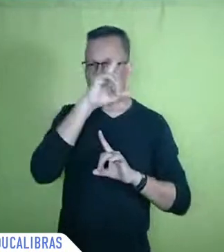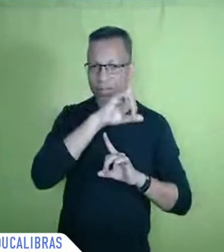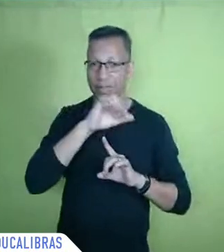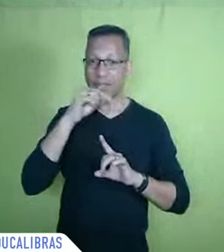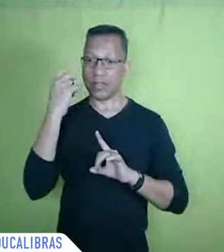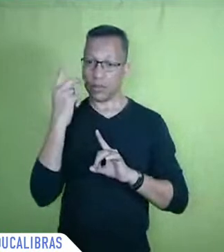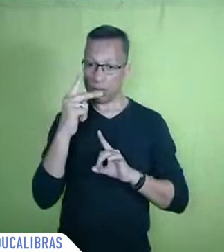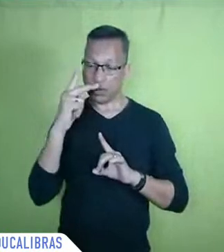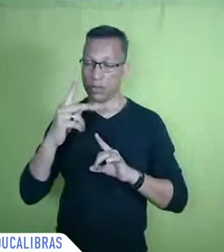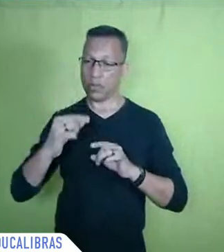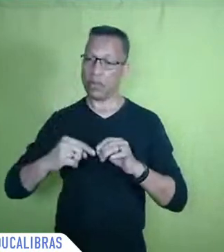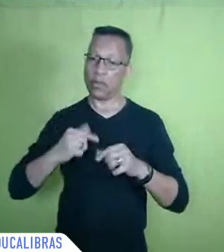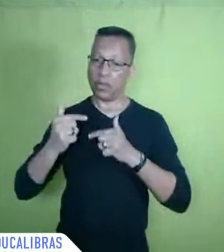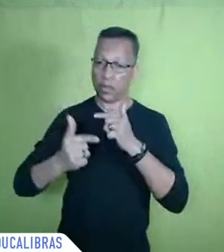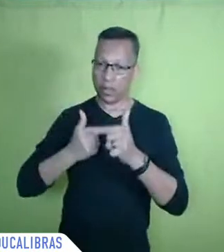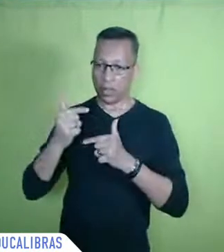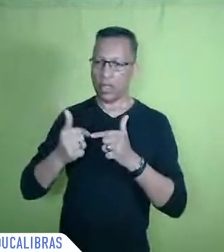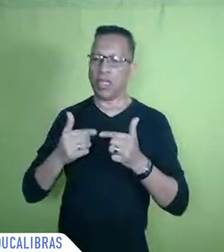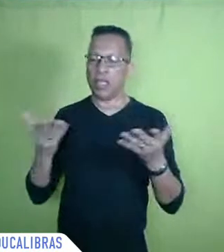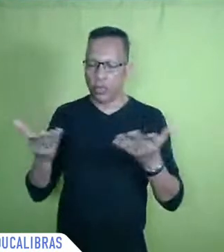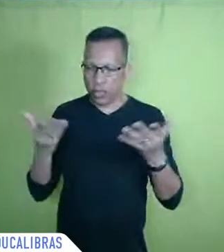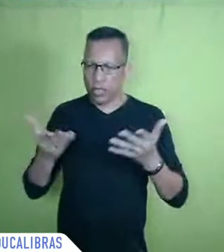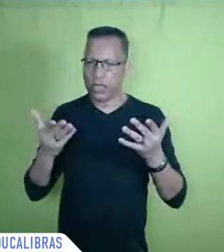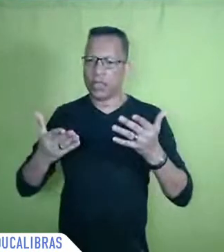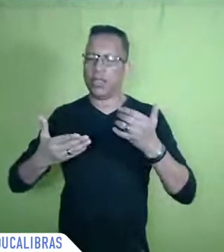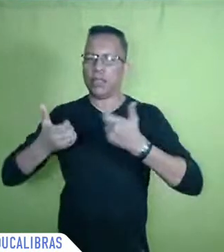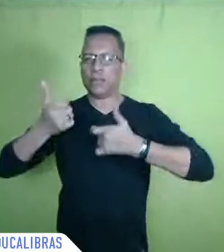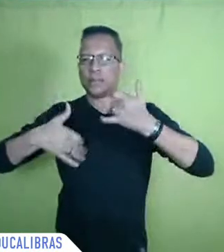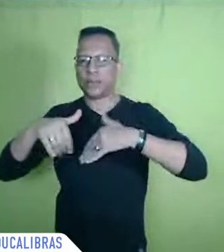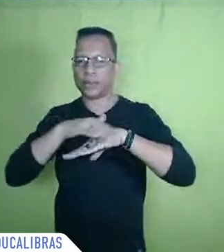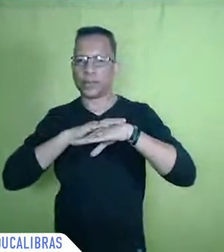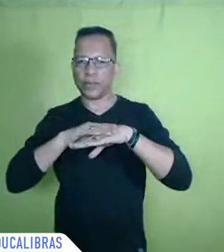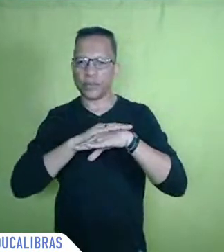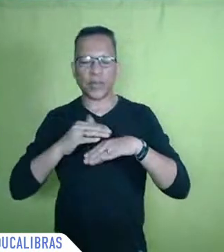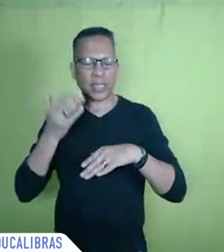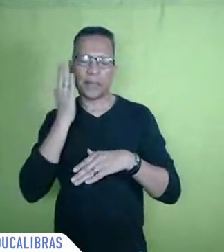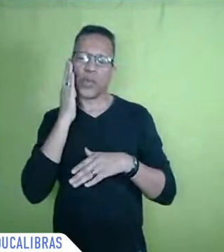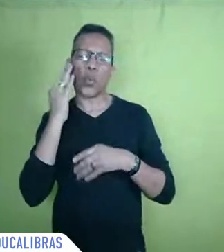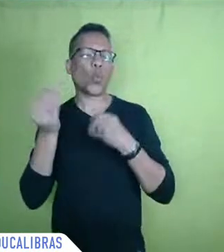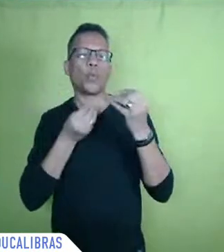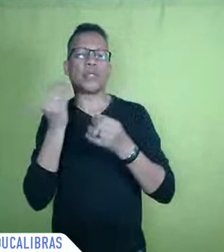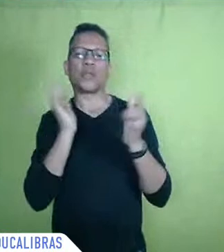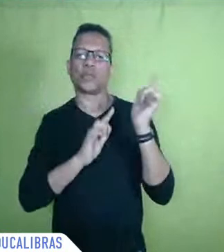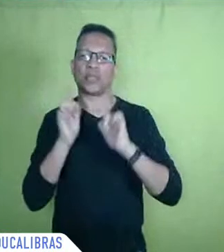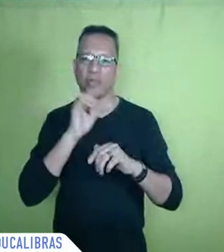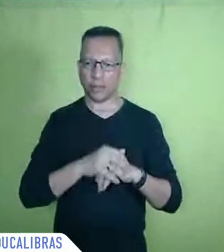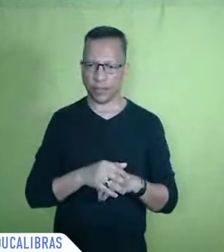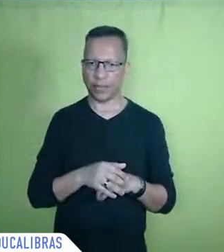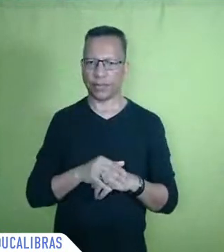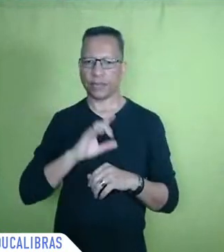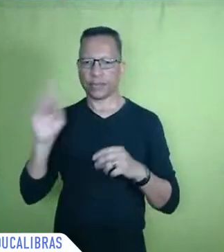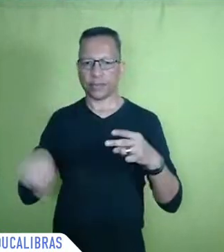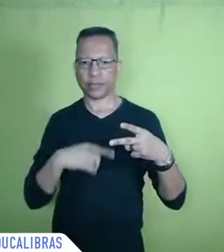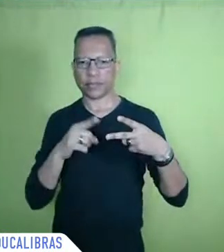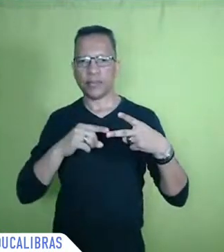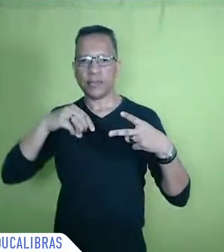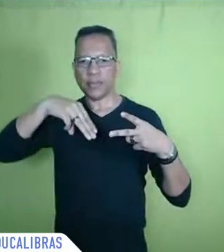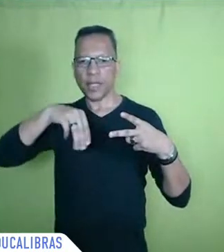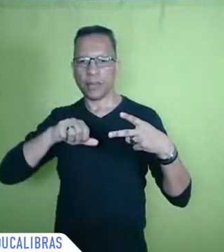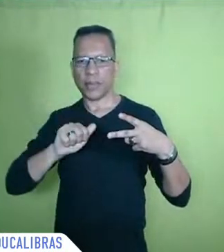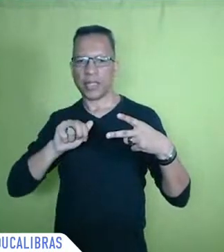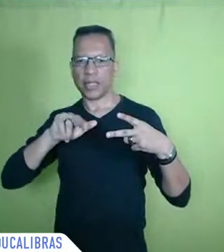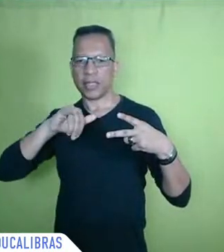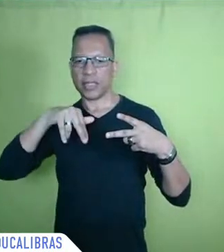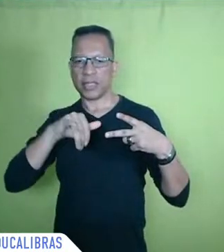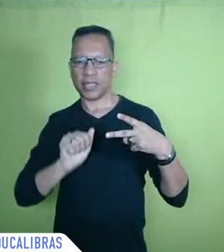The governor says fighting social inequality is one of the main challenges for his administration, and we will certainly discuss here now